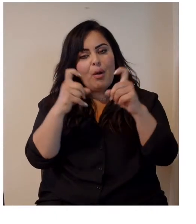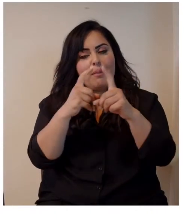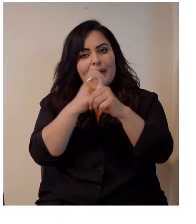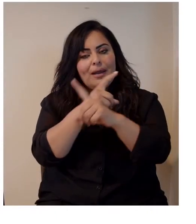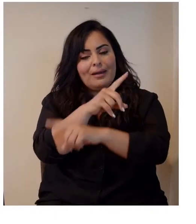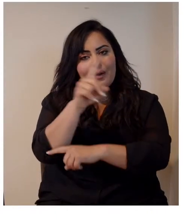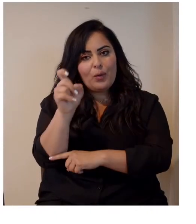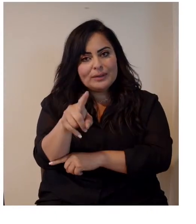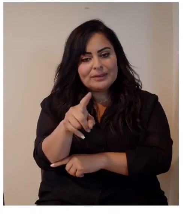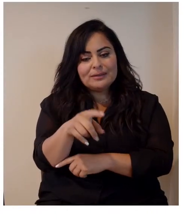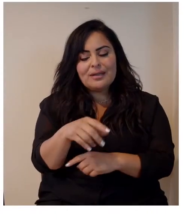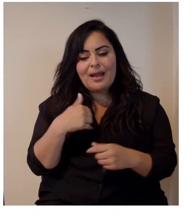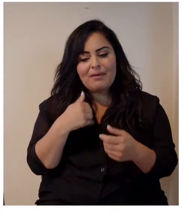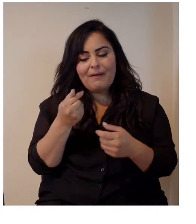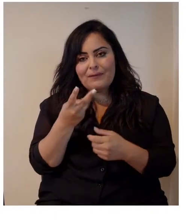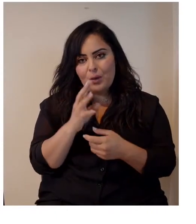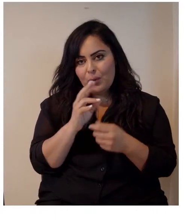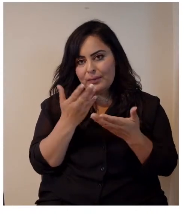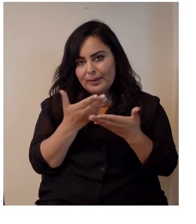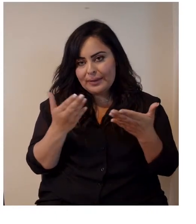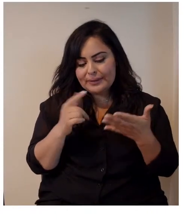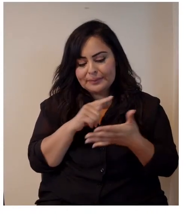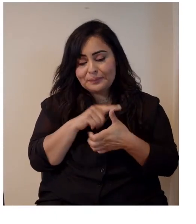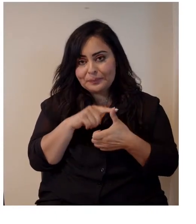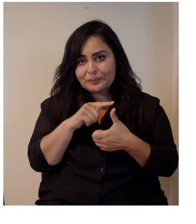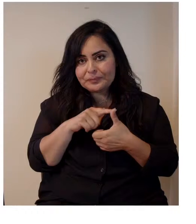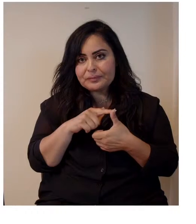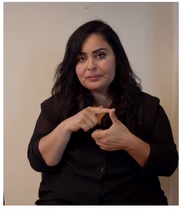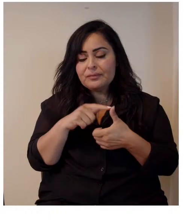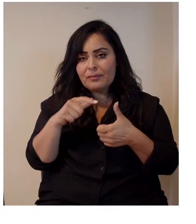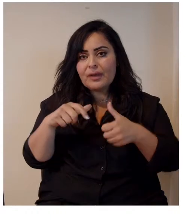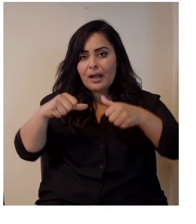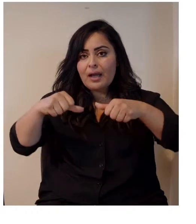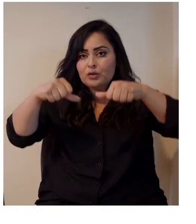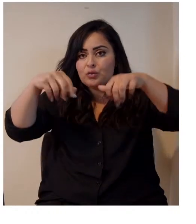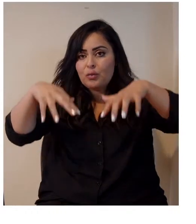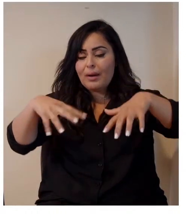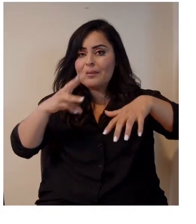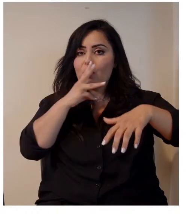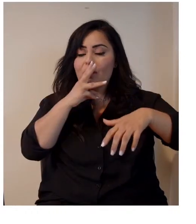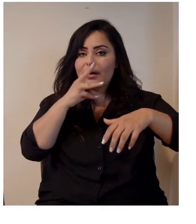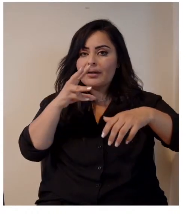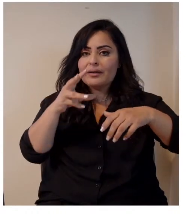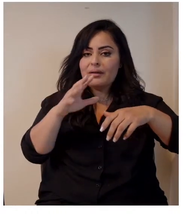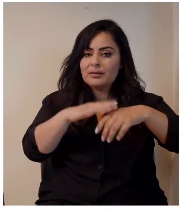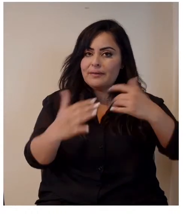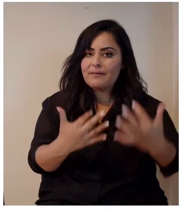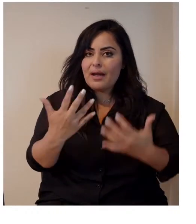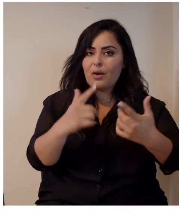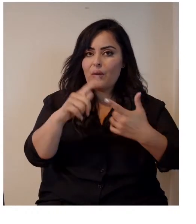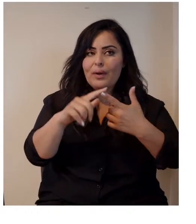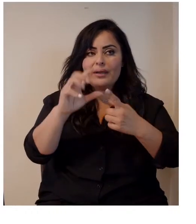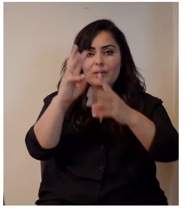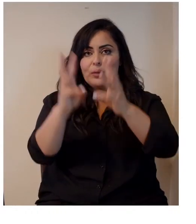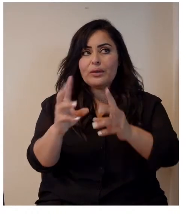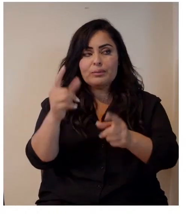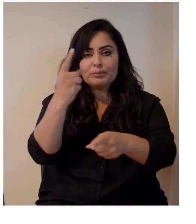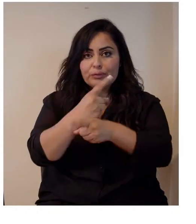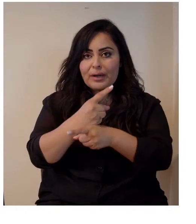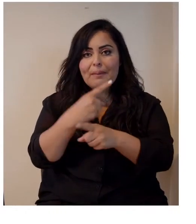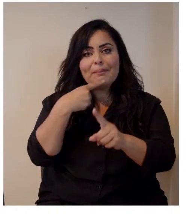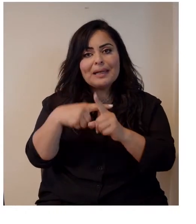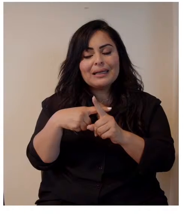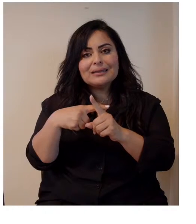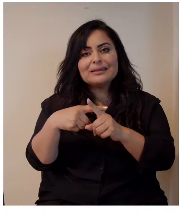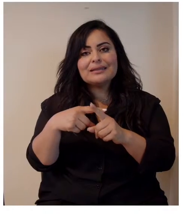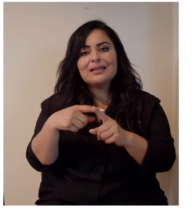but there's a couple things going on there. They're dropping on the fire certainly when the conditions are right. They're also dropping on the